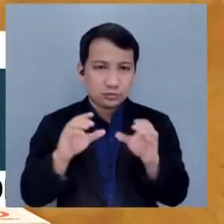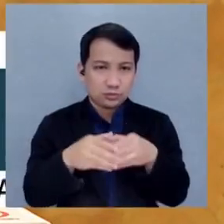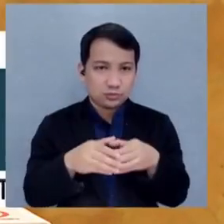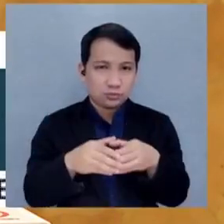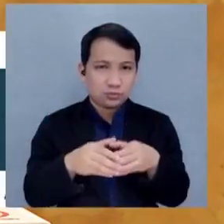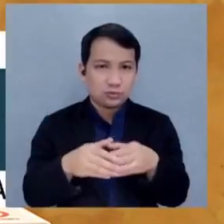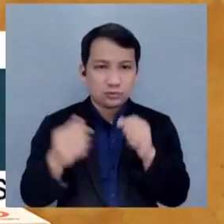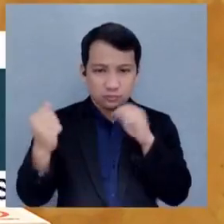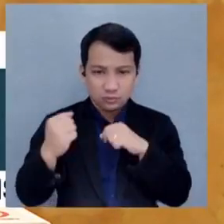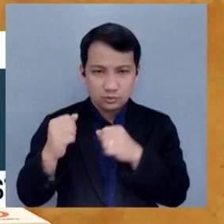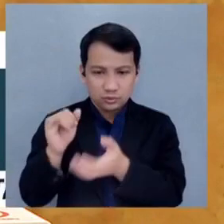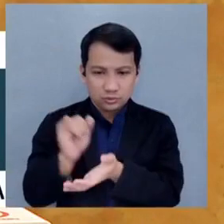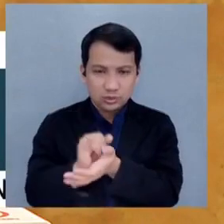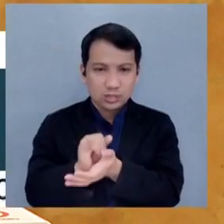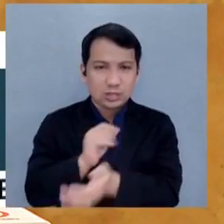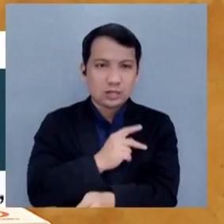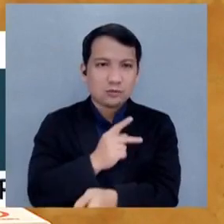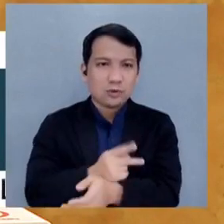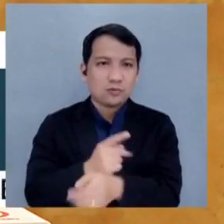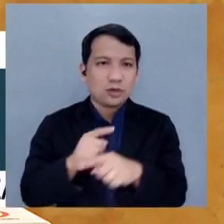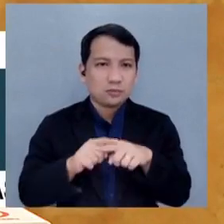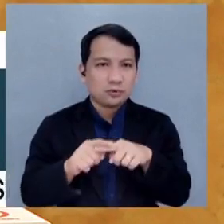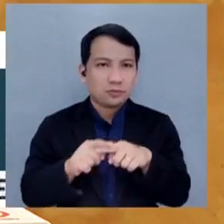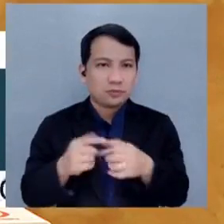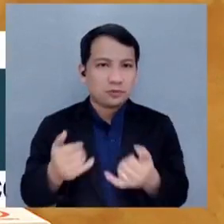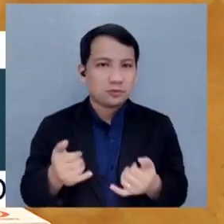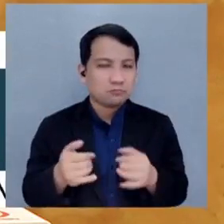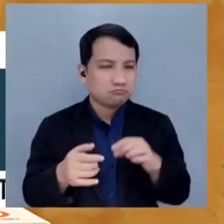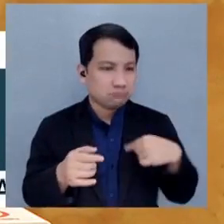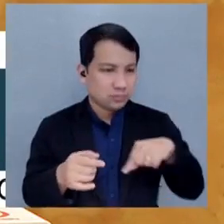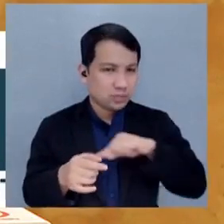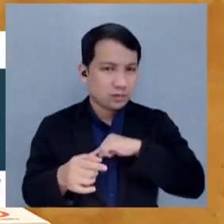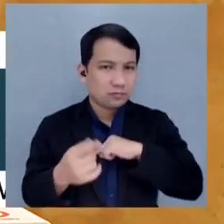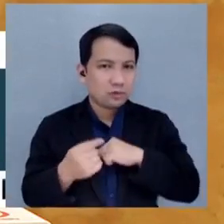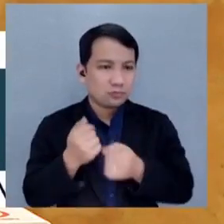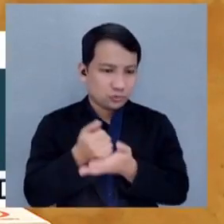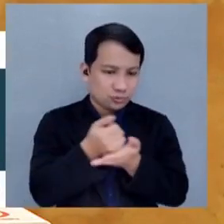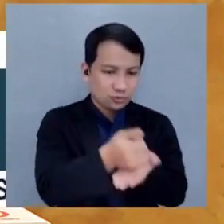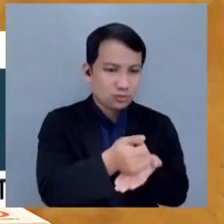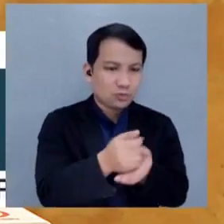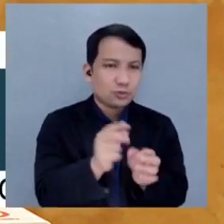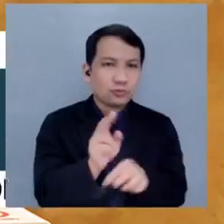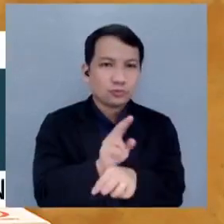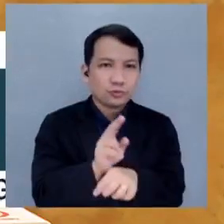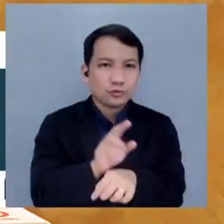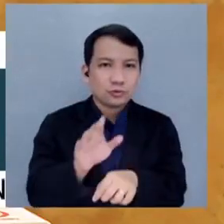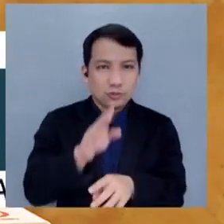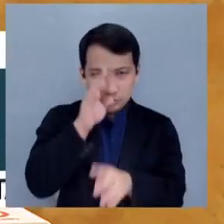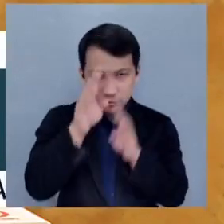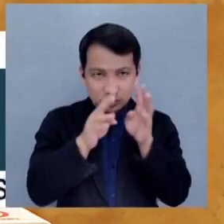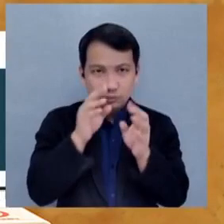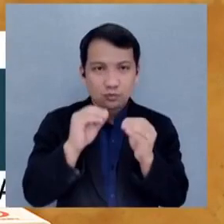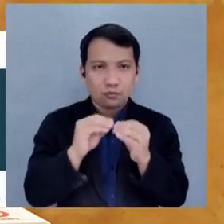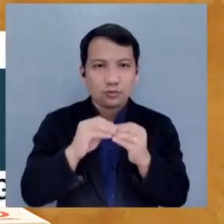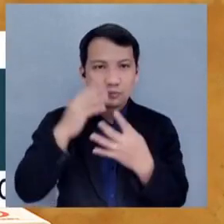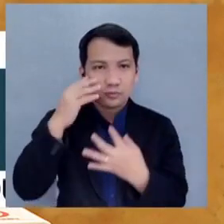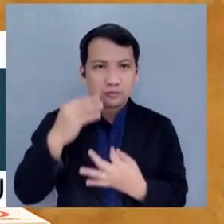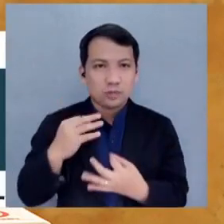Boides Power. What our software does is it helps utilities innovate and make decisions up